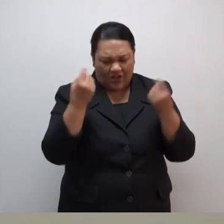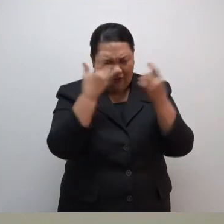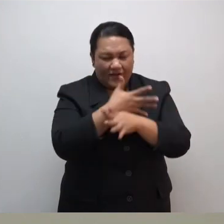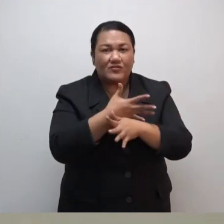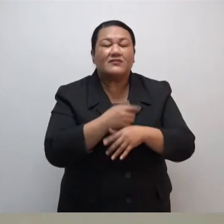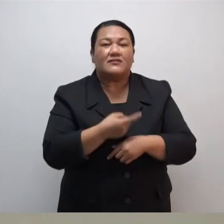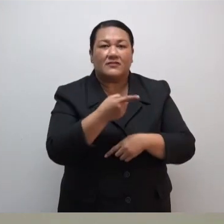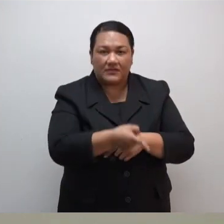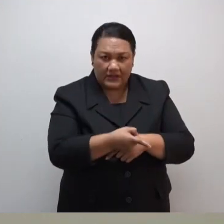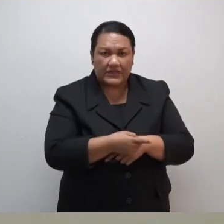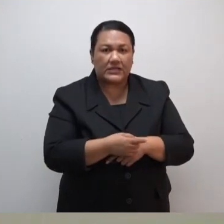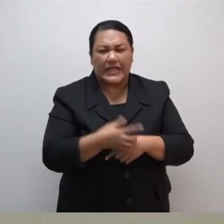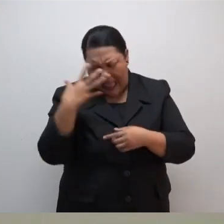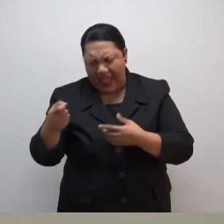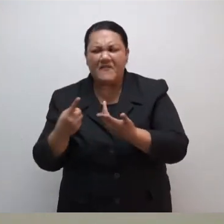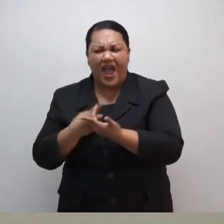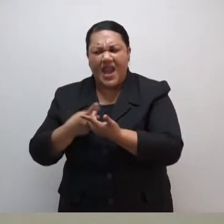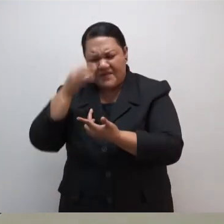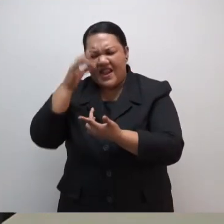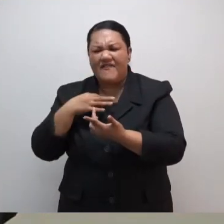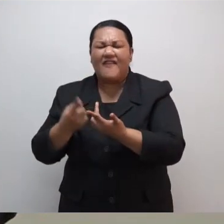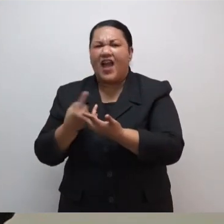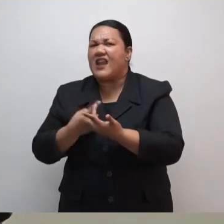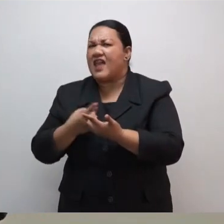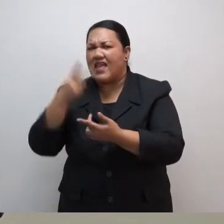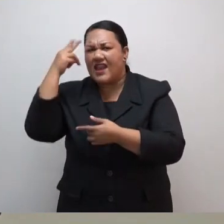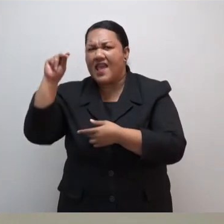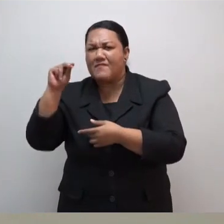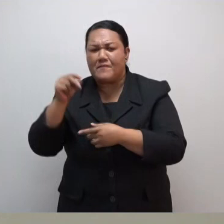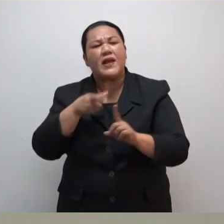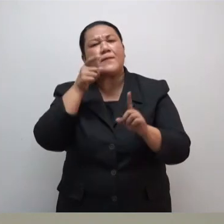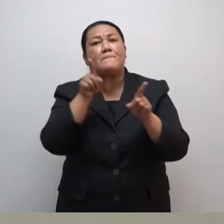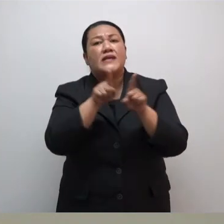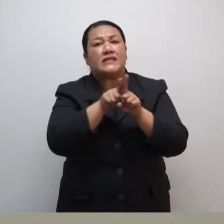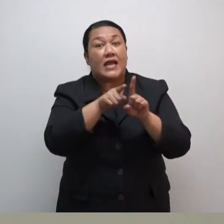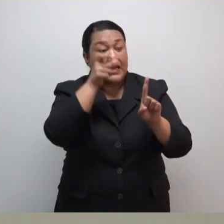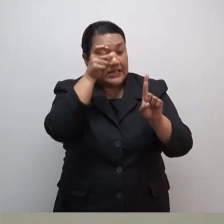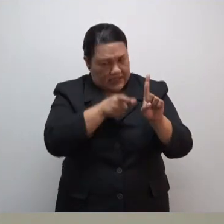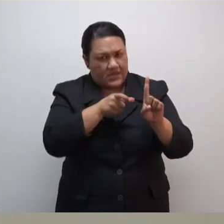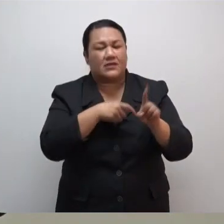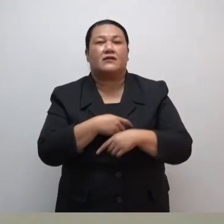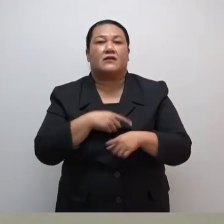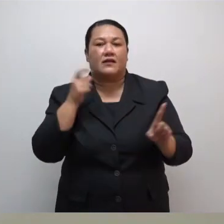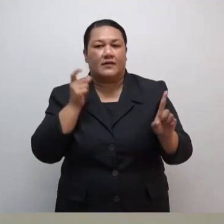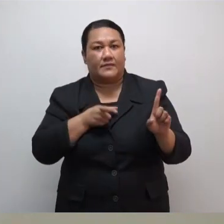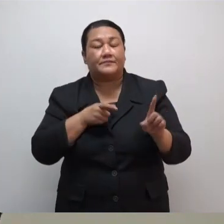there's another name that he's known by also, different variations of the same name. So you cannot actually